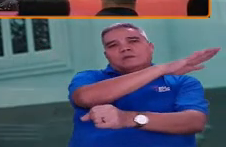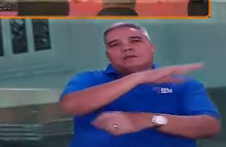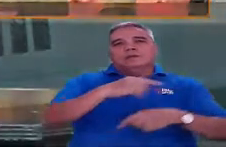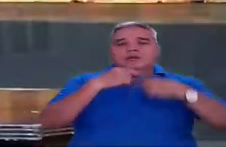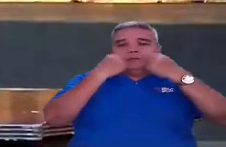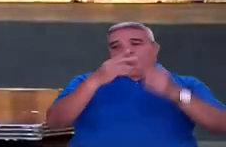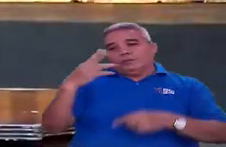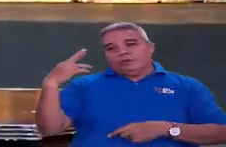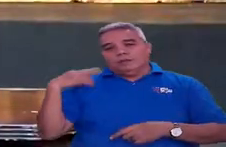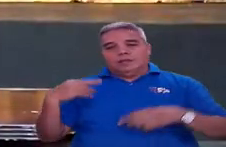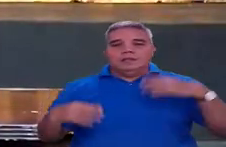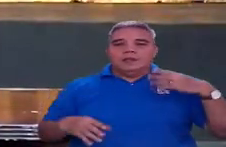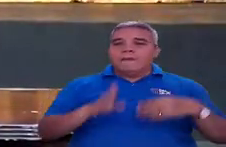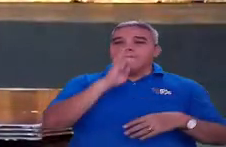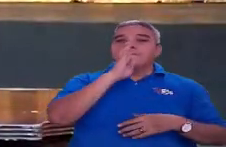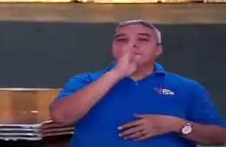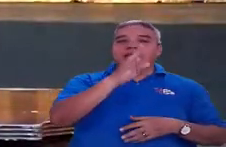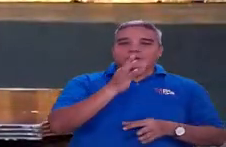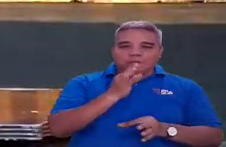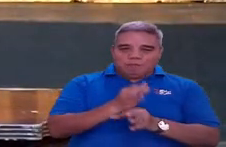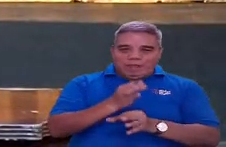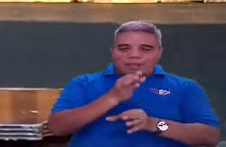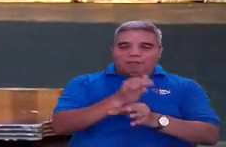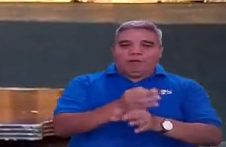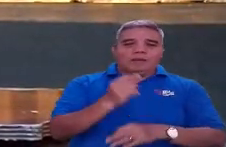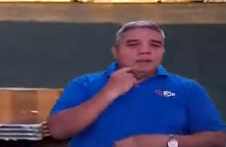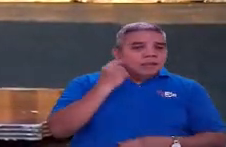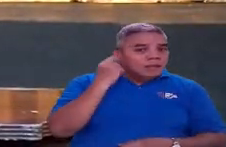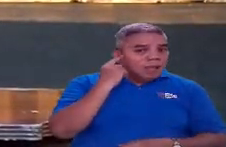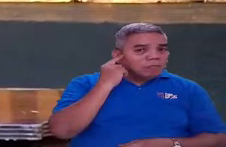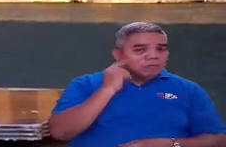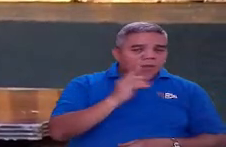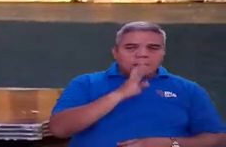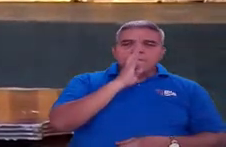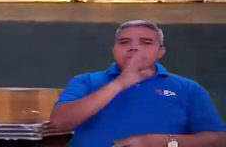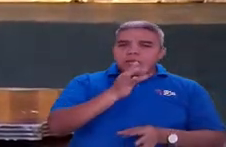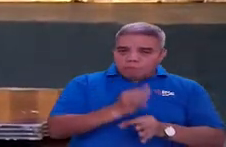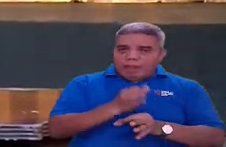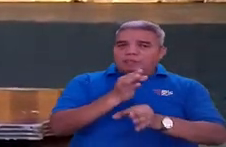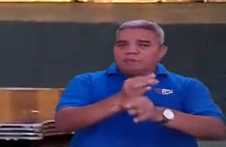one beside you, be faithful. Encourage one